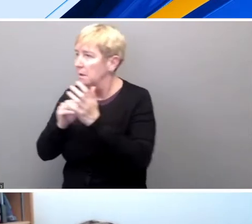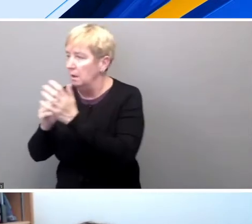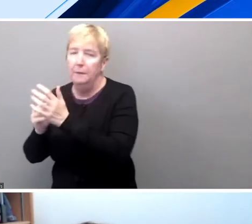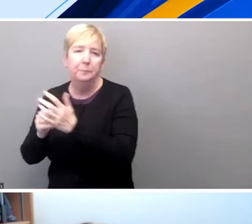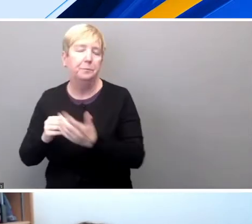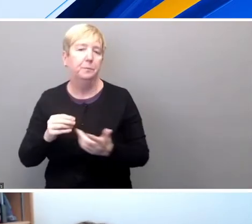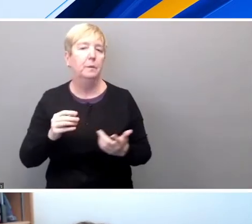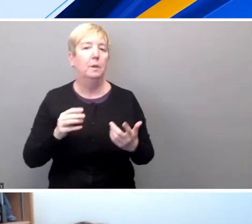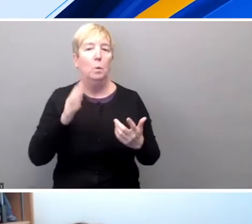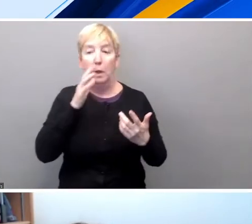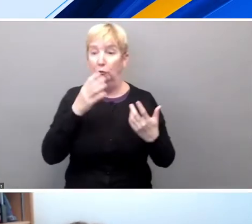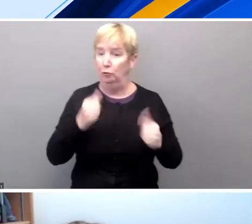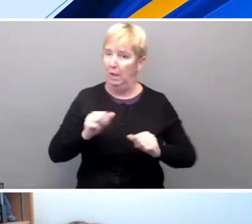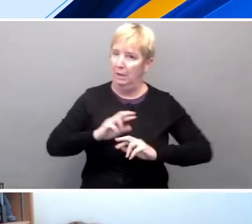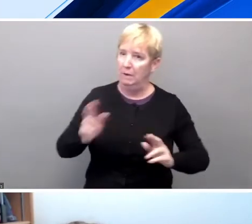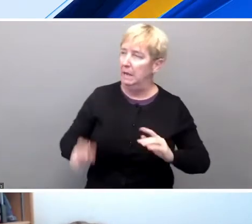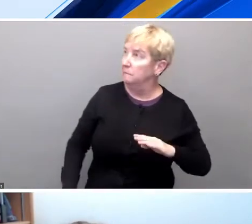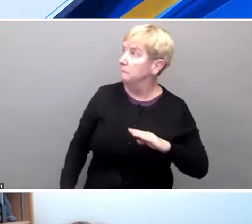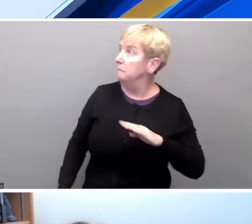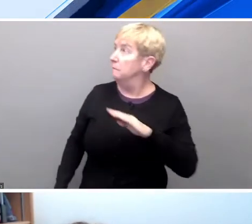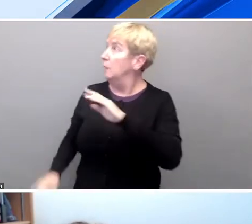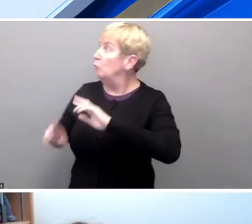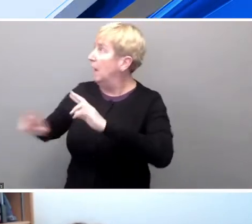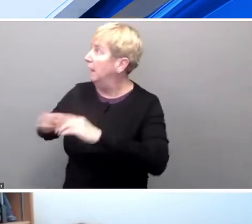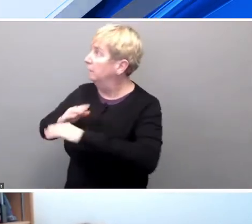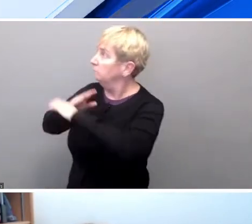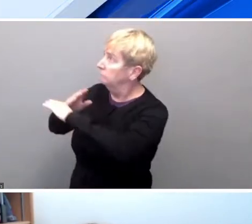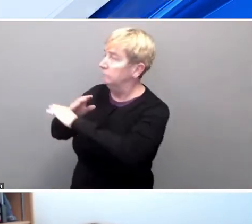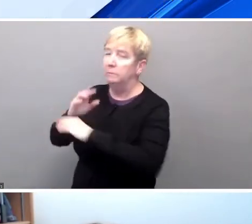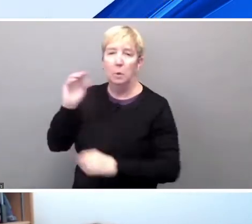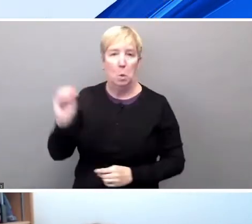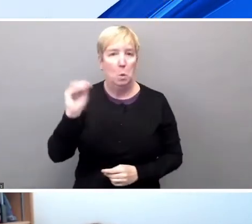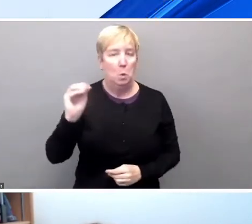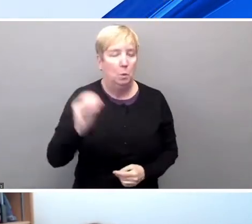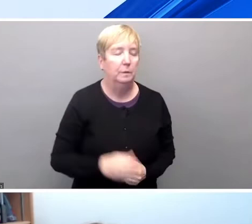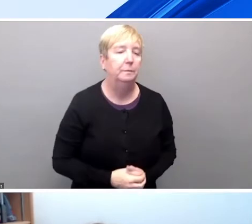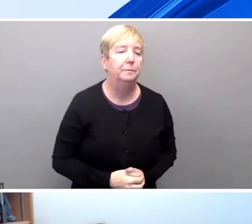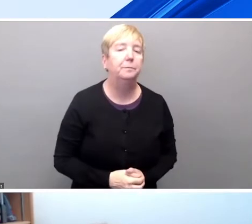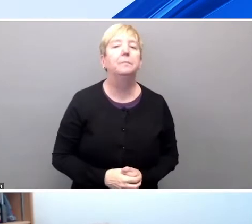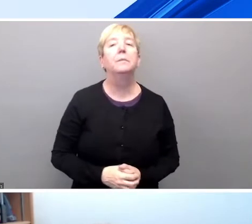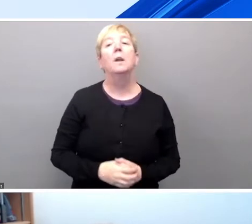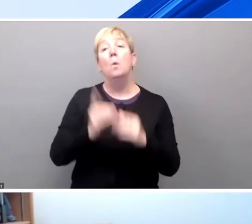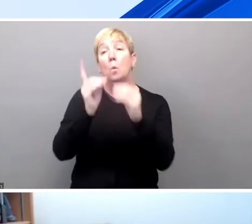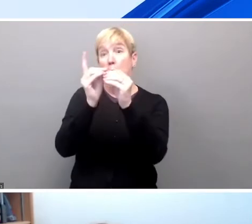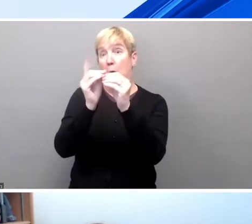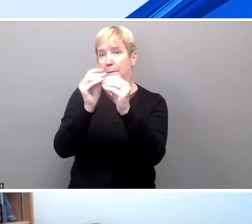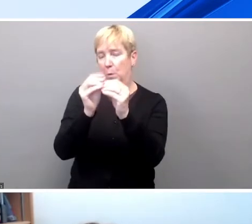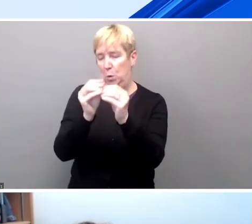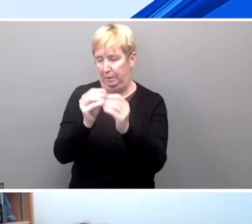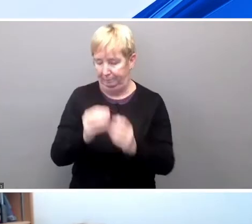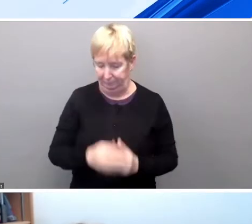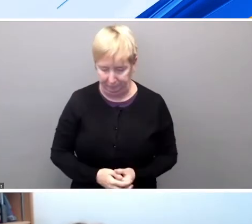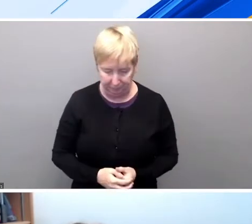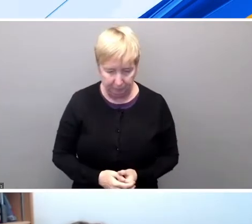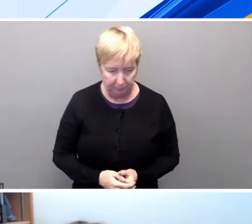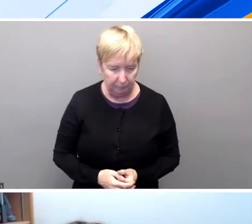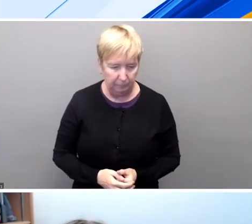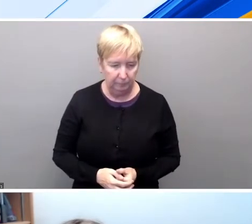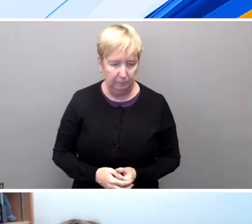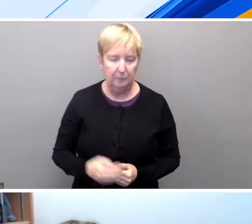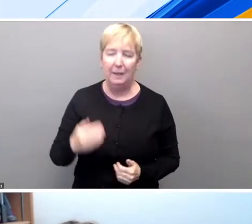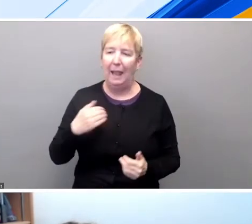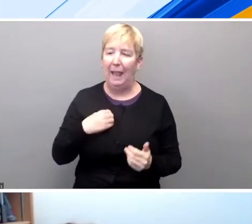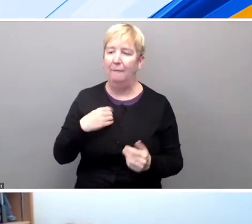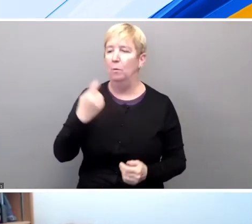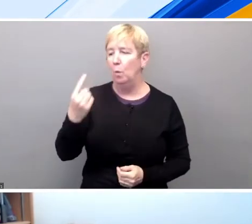try to ramp that up. And there's another little key I'll mention is that there's a particular PCR